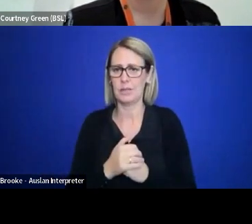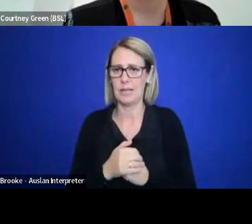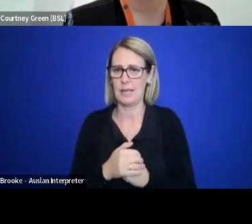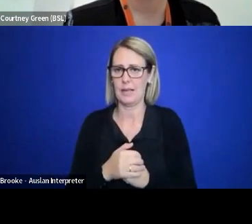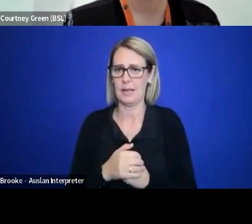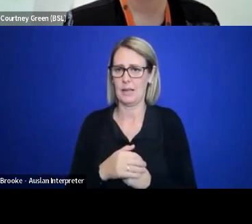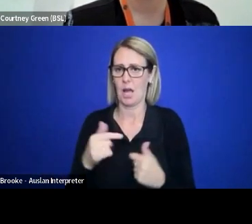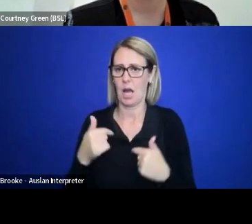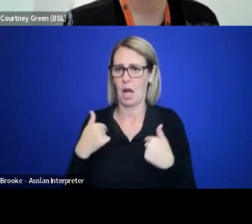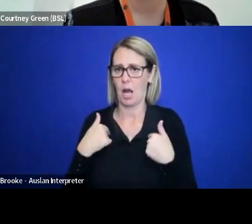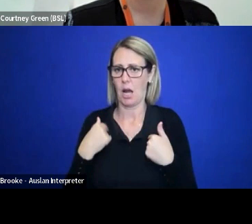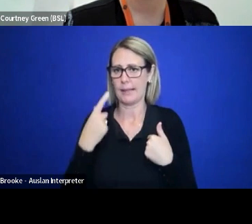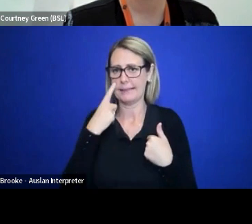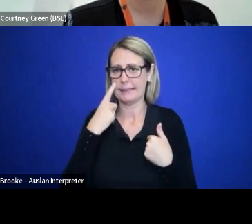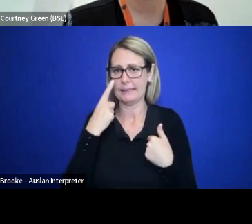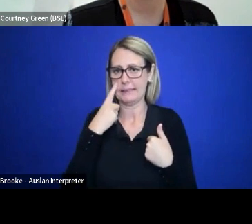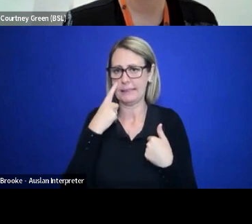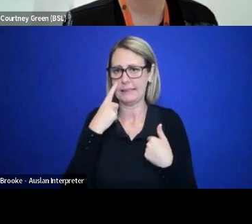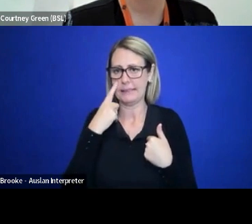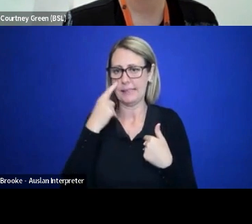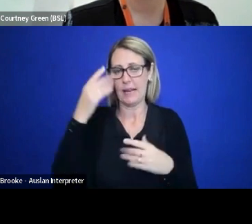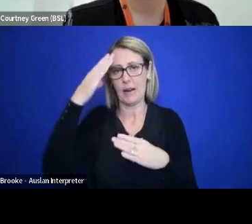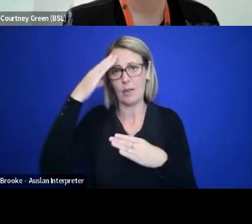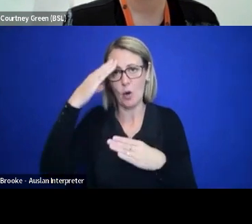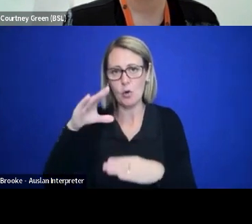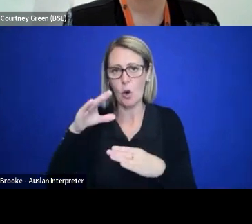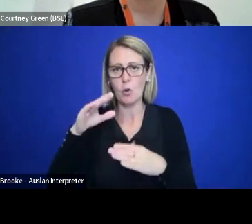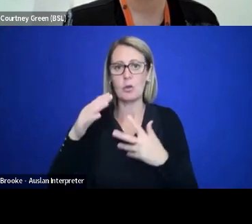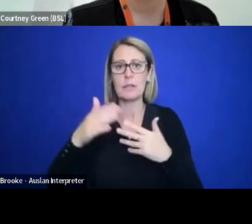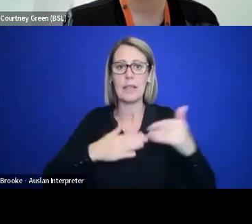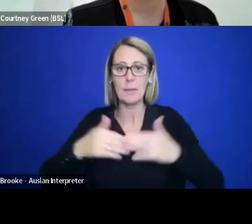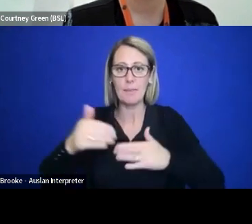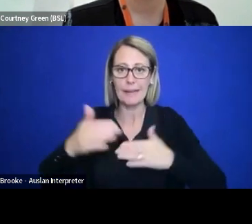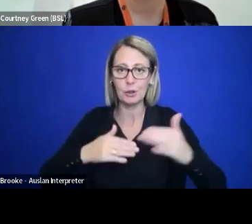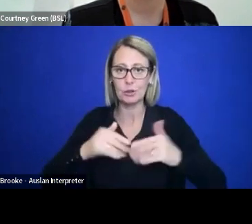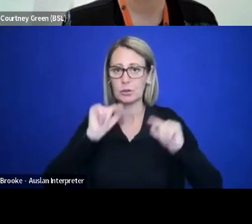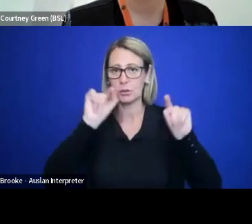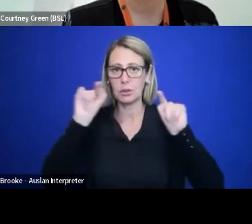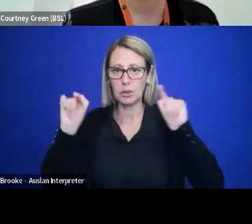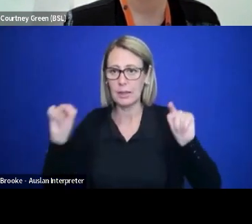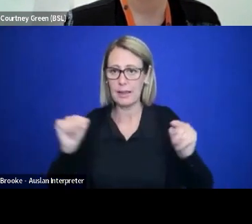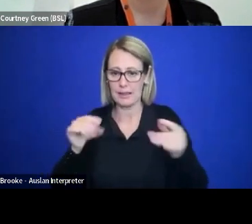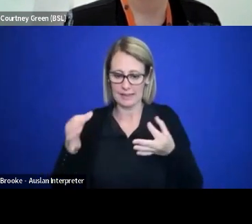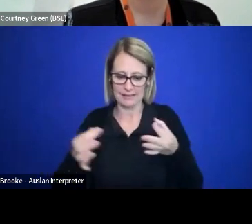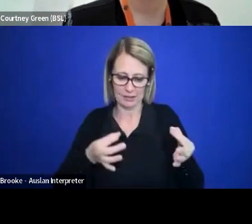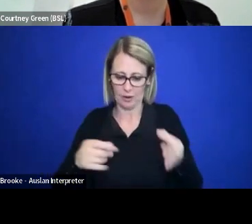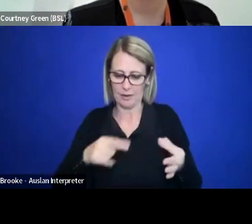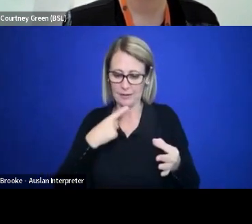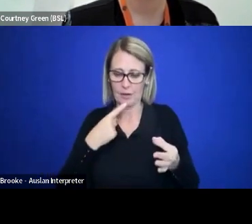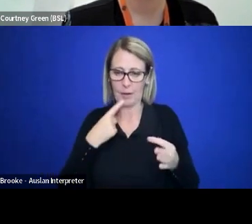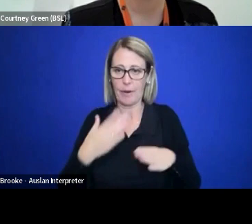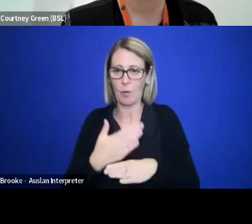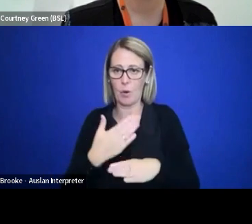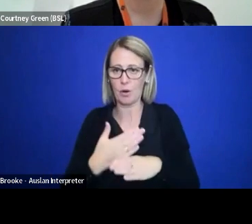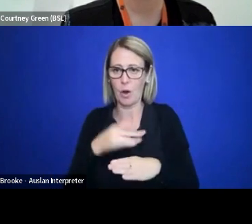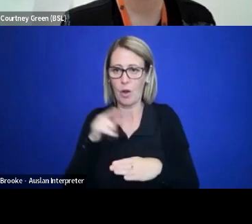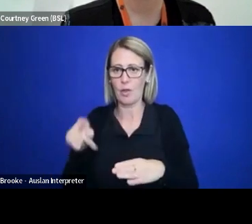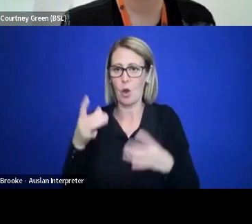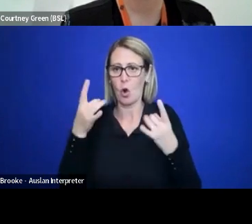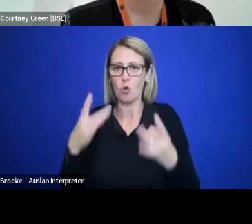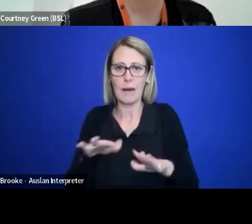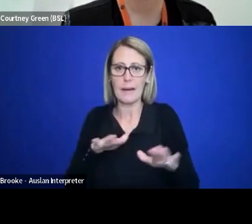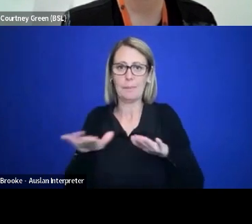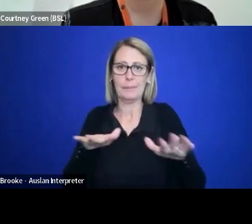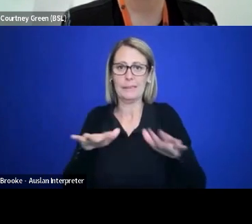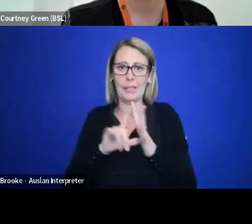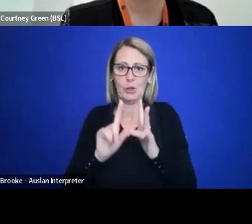see that the coaches and the managers here who are doing and designing this kind of work, they are already busy